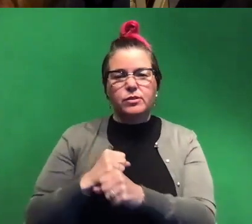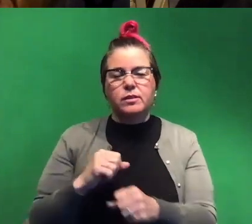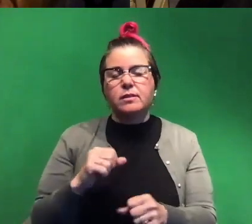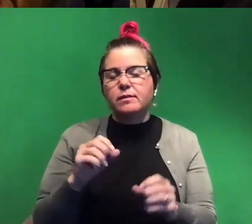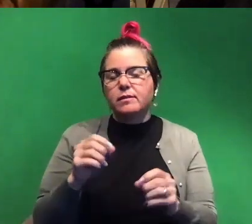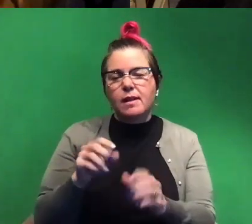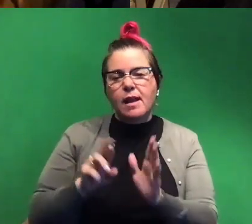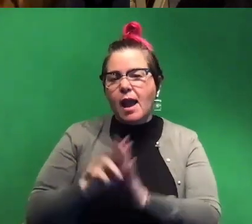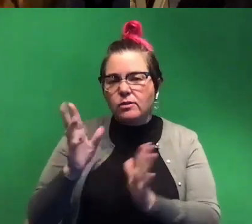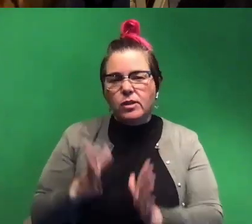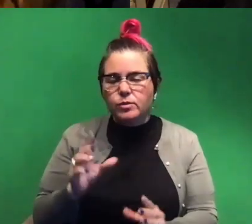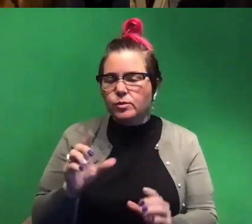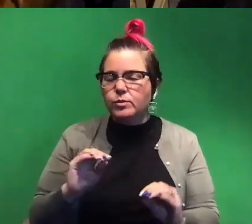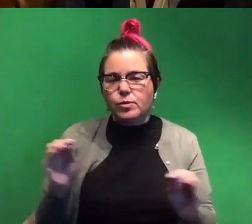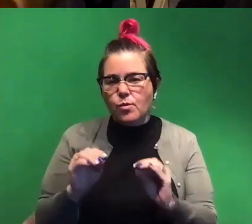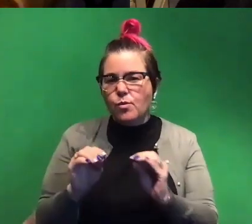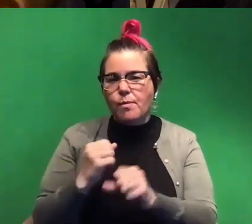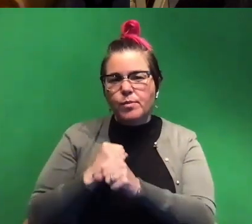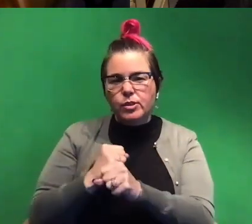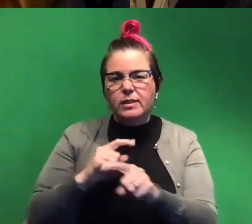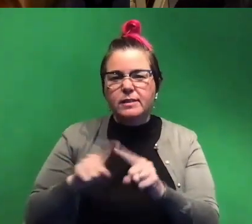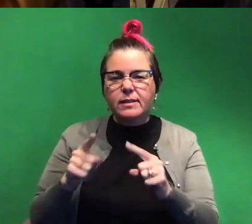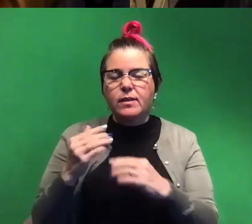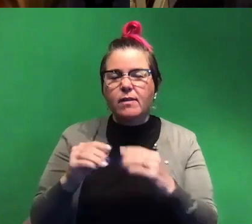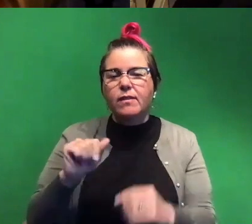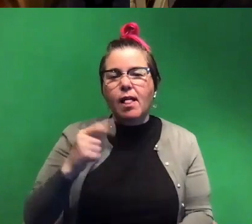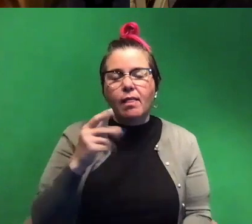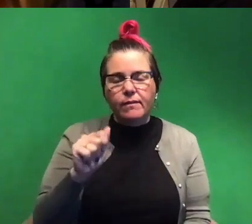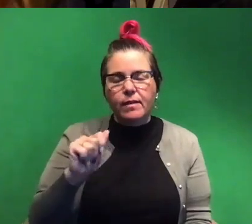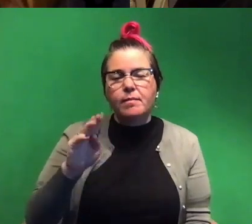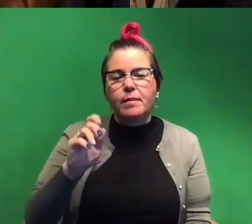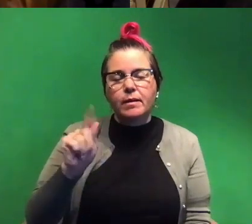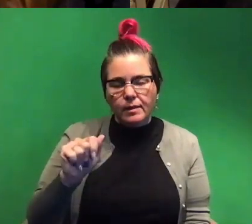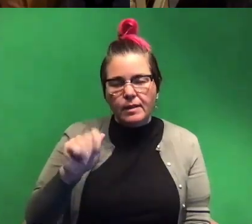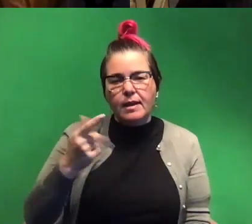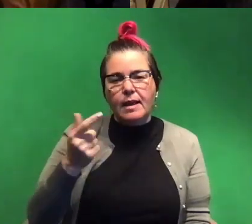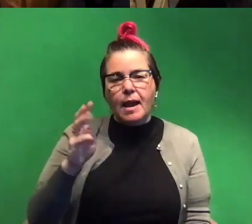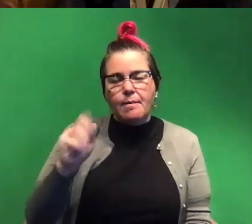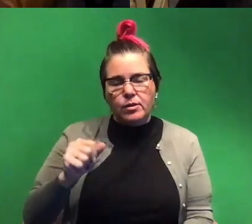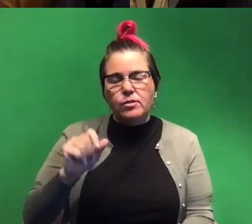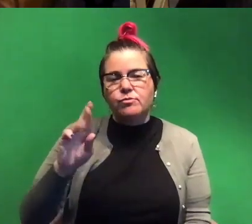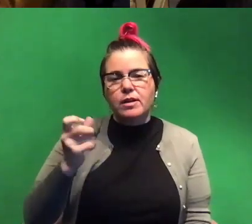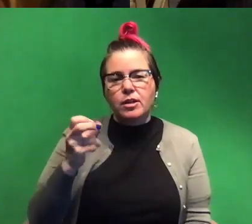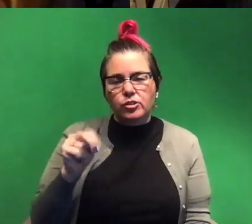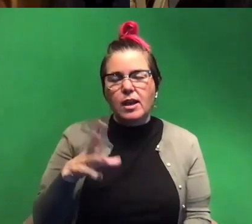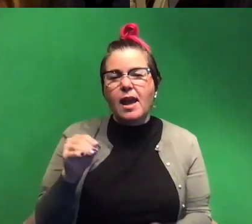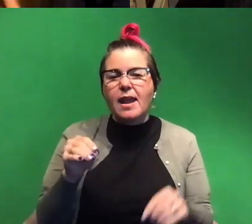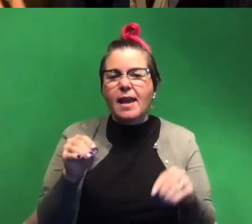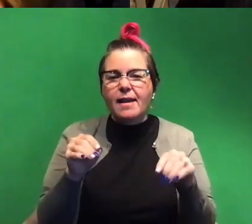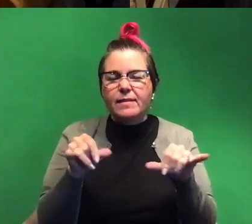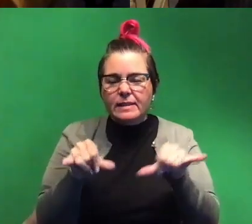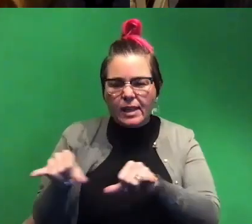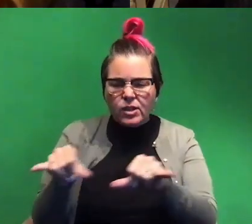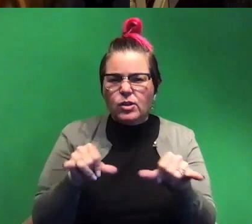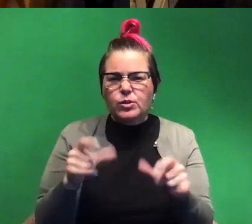astronauts. So there's different levels of, I think, like alpha, beta, and gamma radiation. And there's also standards to what